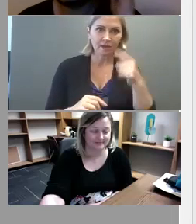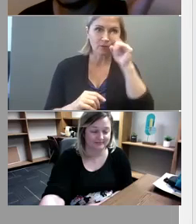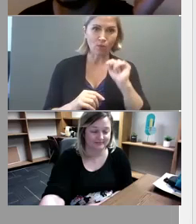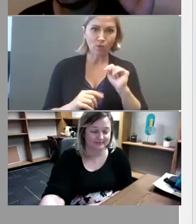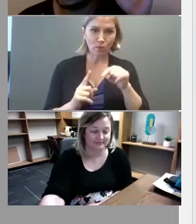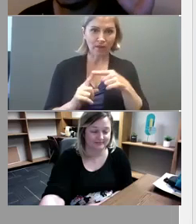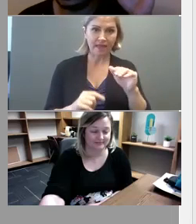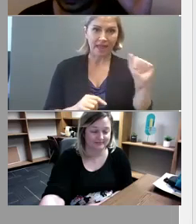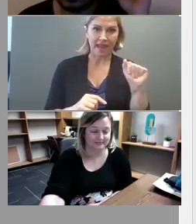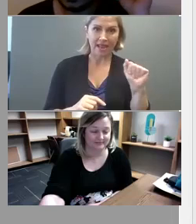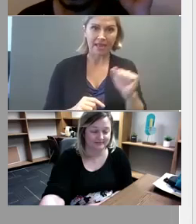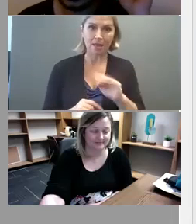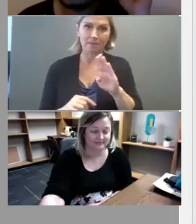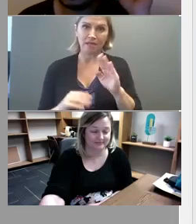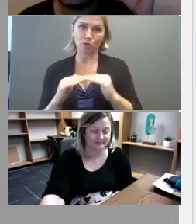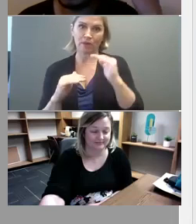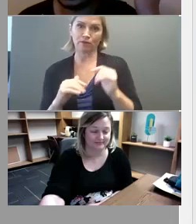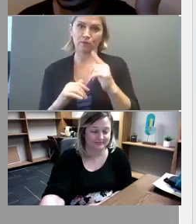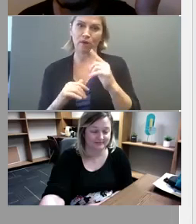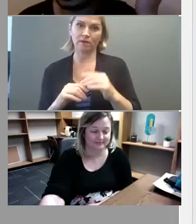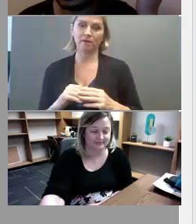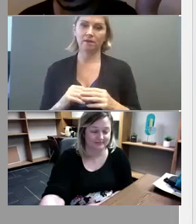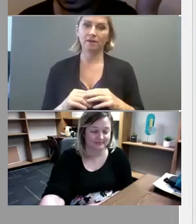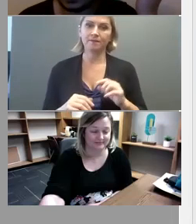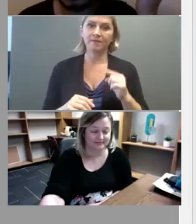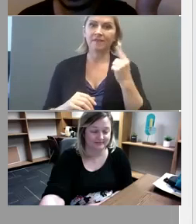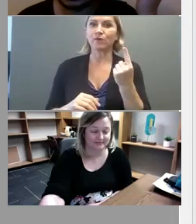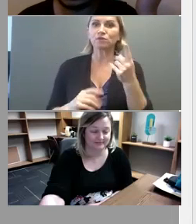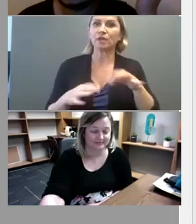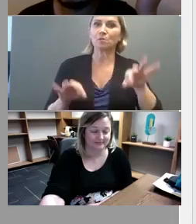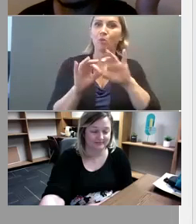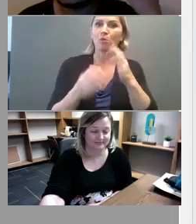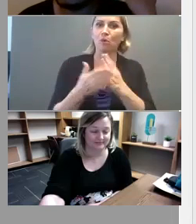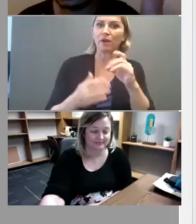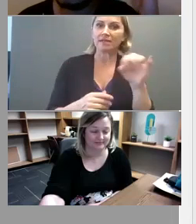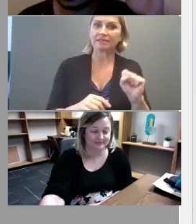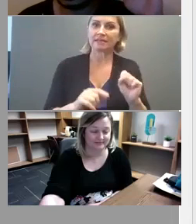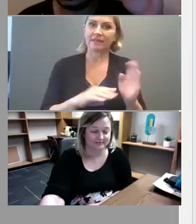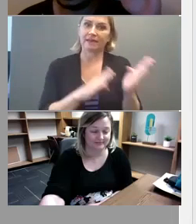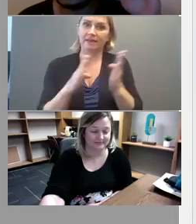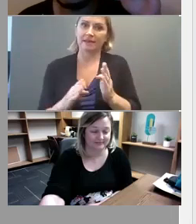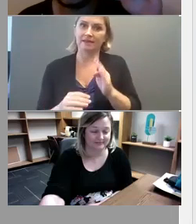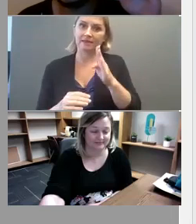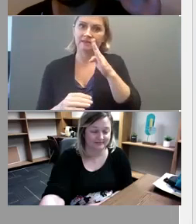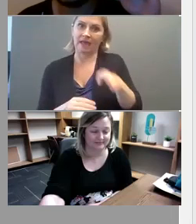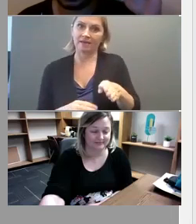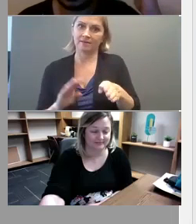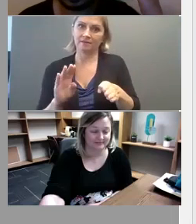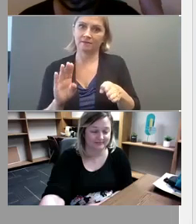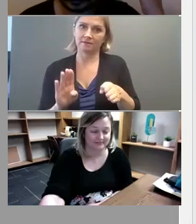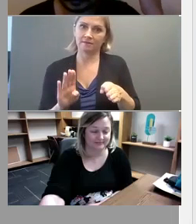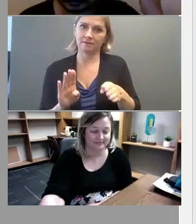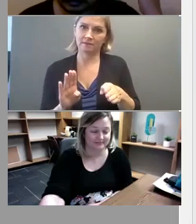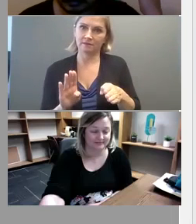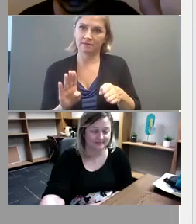a and b are greater than 1, where the first multiplying factor is a and the divisive factor or the divising factor is b.